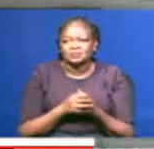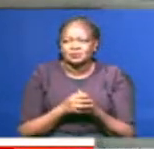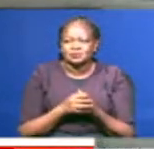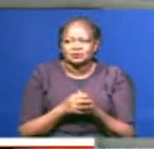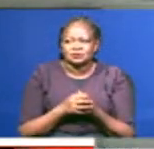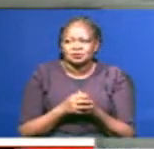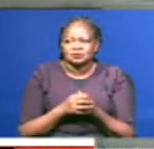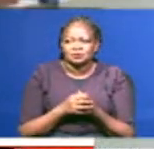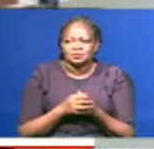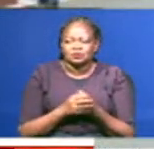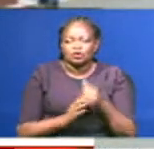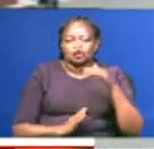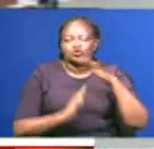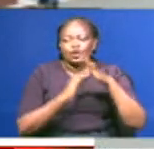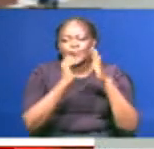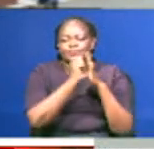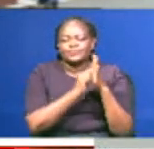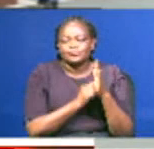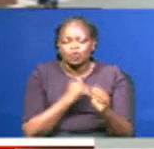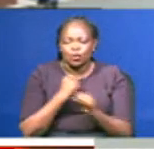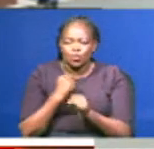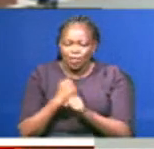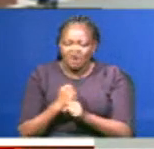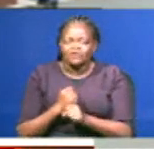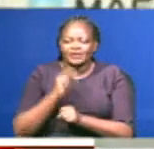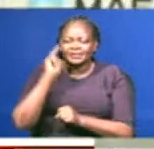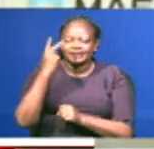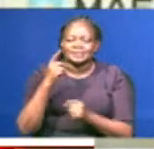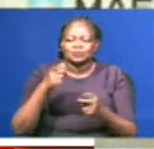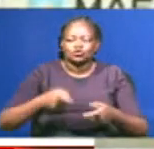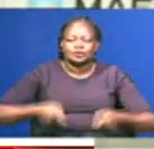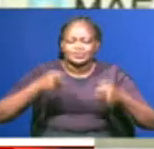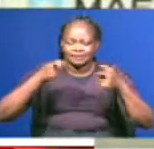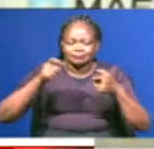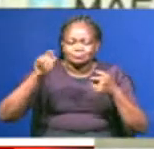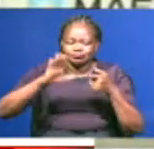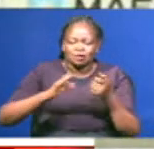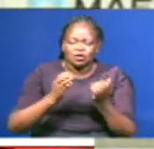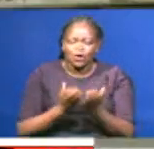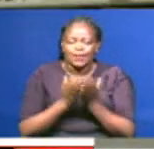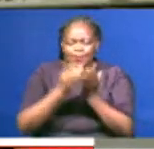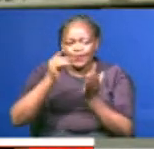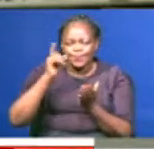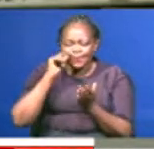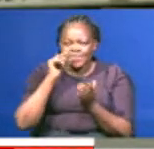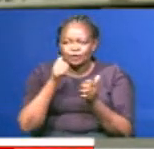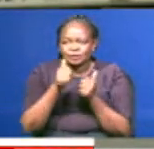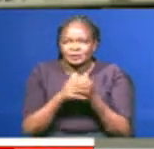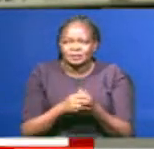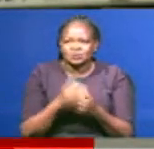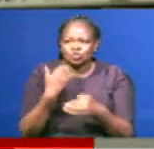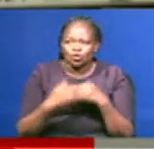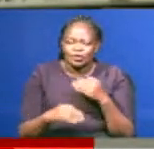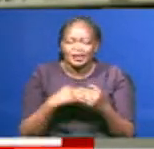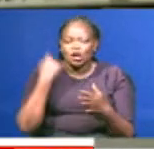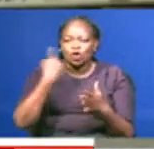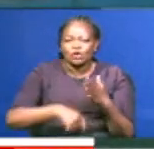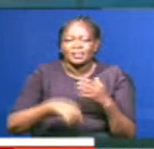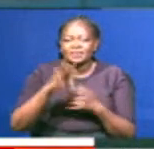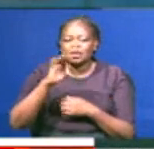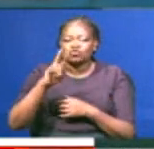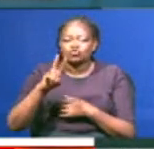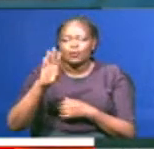Top on the agenda is operationalization of the second container terminal at the port of Mombasa, which was constructed at a cost of 32